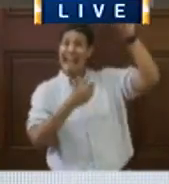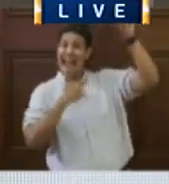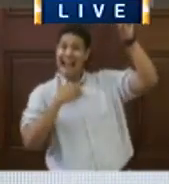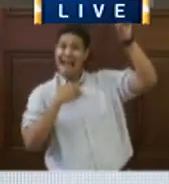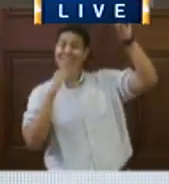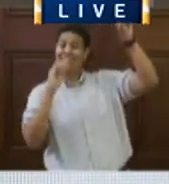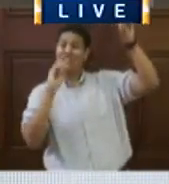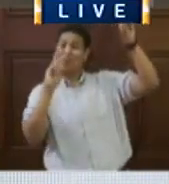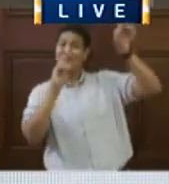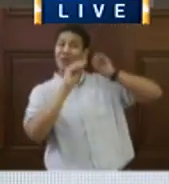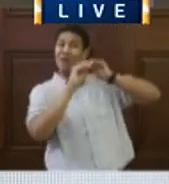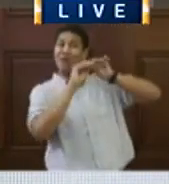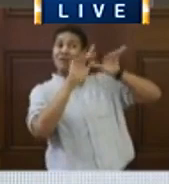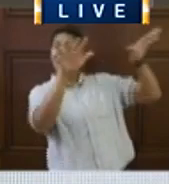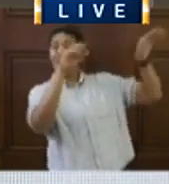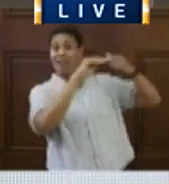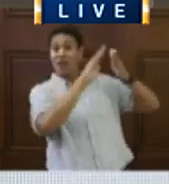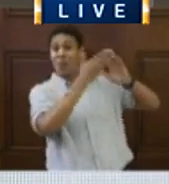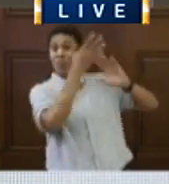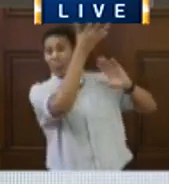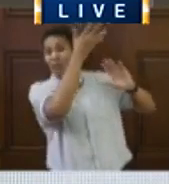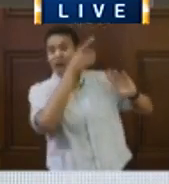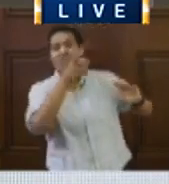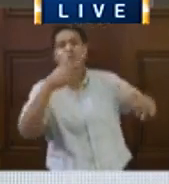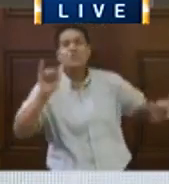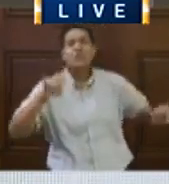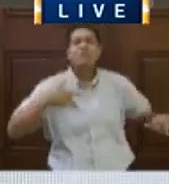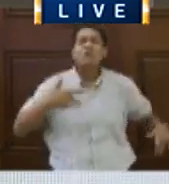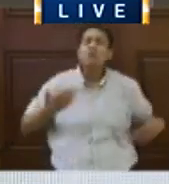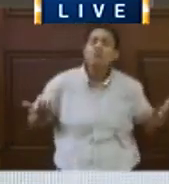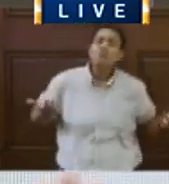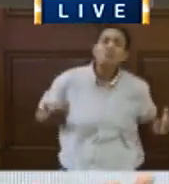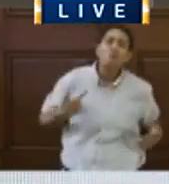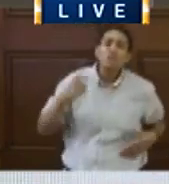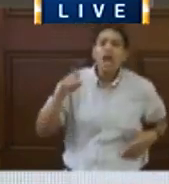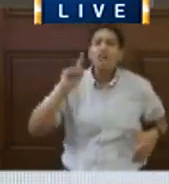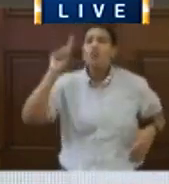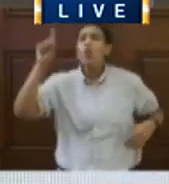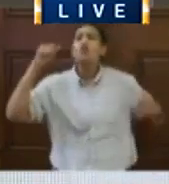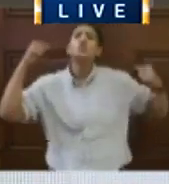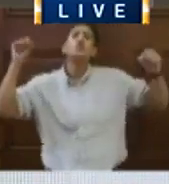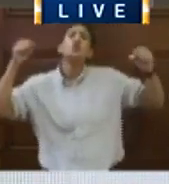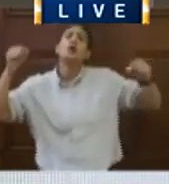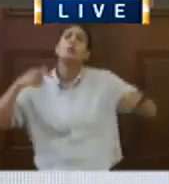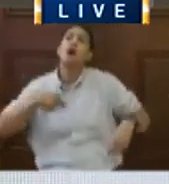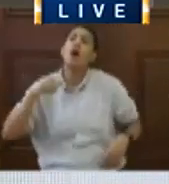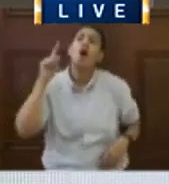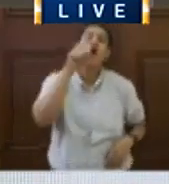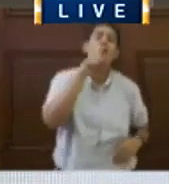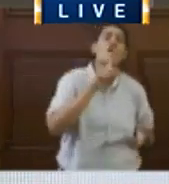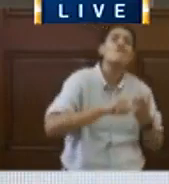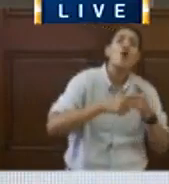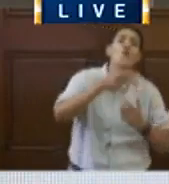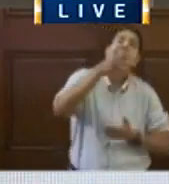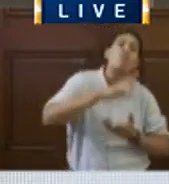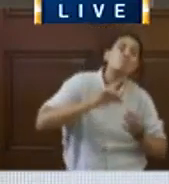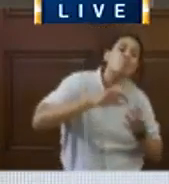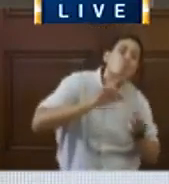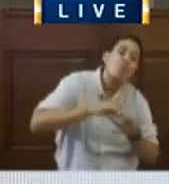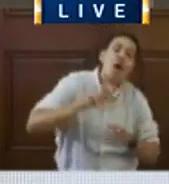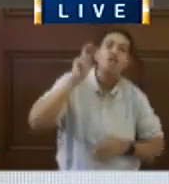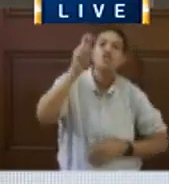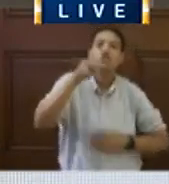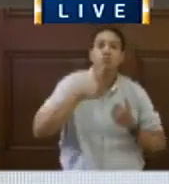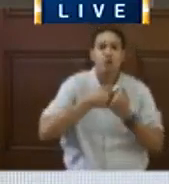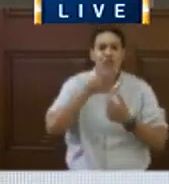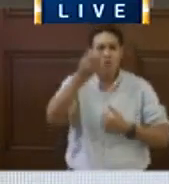community spread, and you still feel that you have to go to the supermarket and go and check your friend and go and look for your girlfriend, and you know that